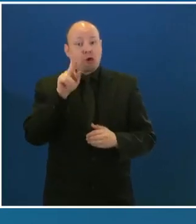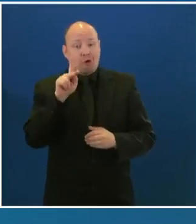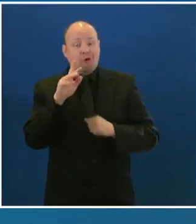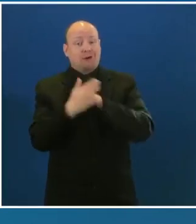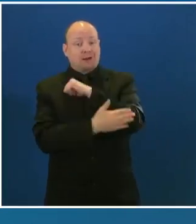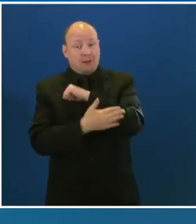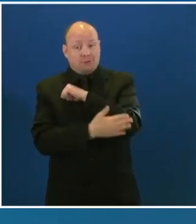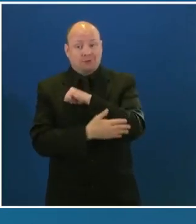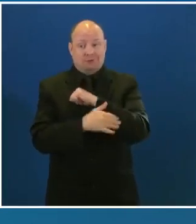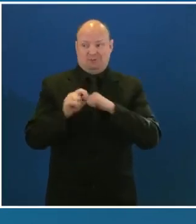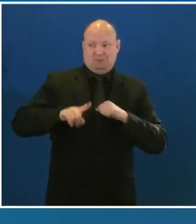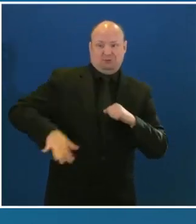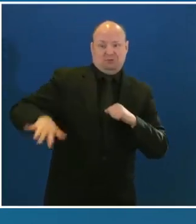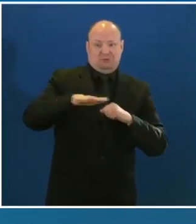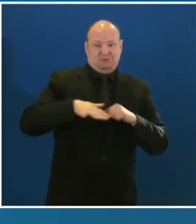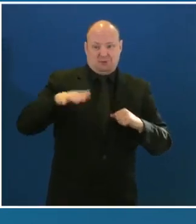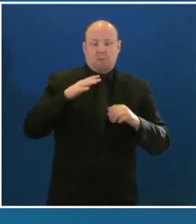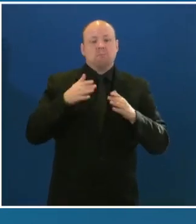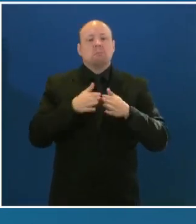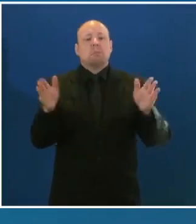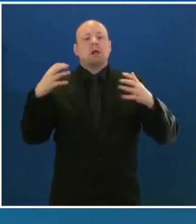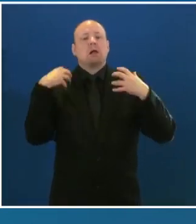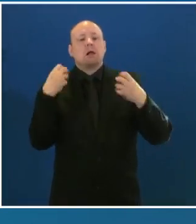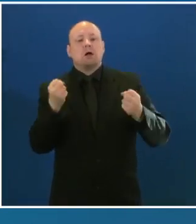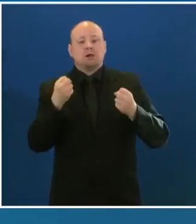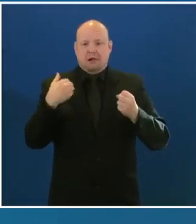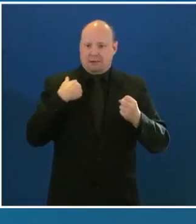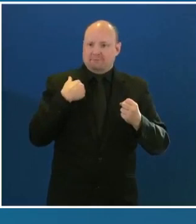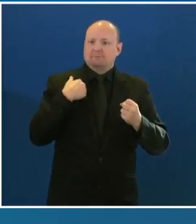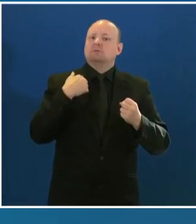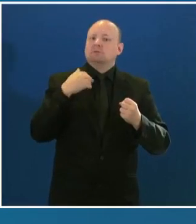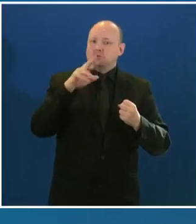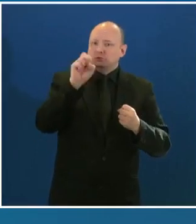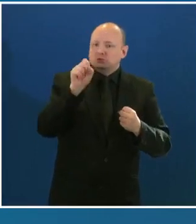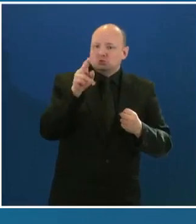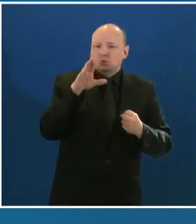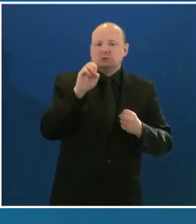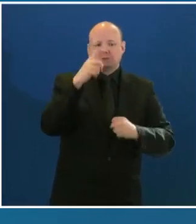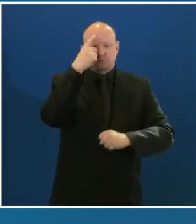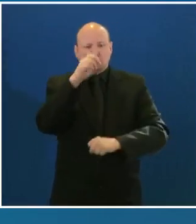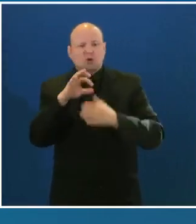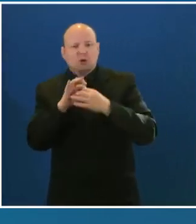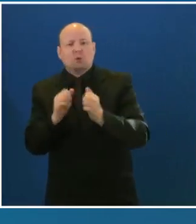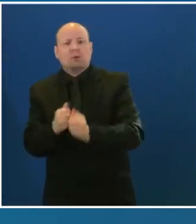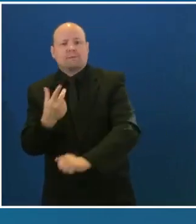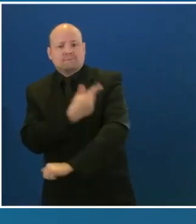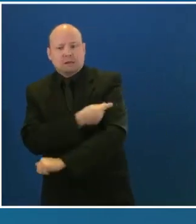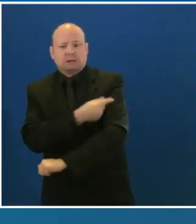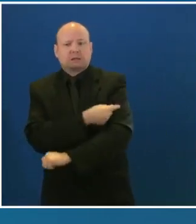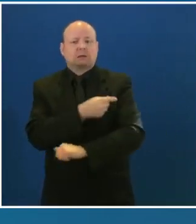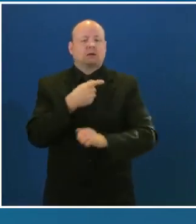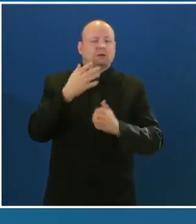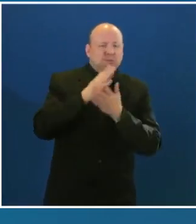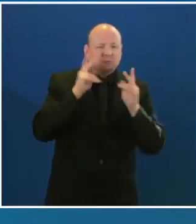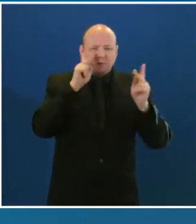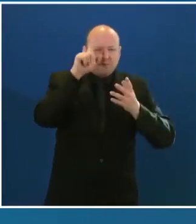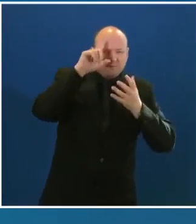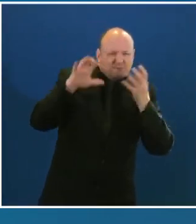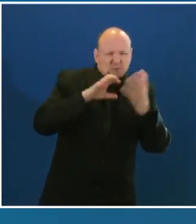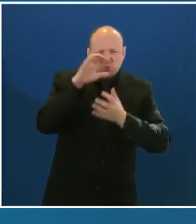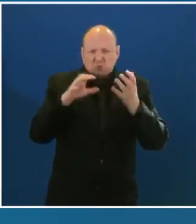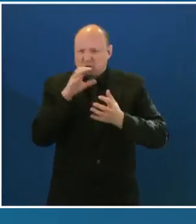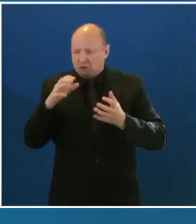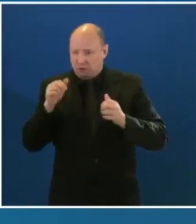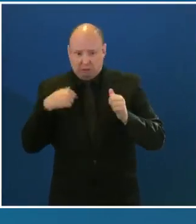various vaccine-related resources to help tackle some of the confusion around eligibility and help